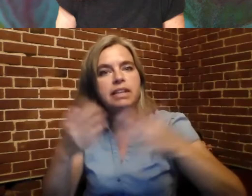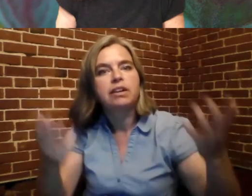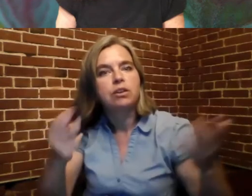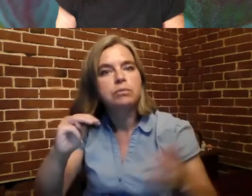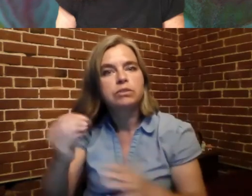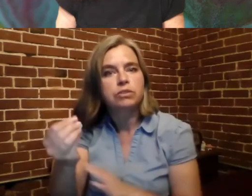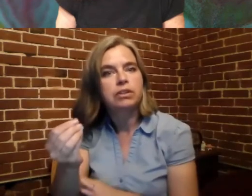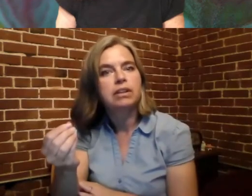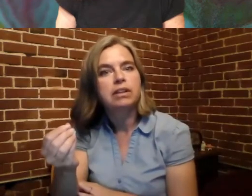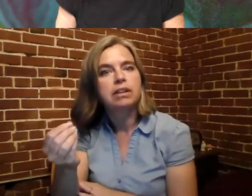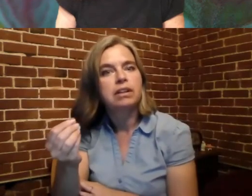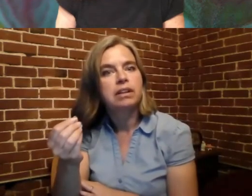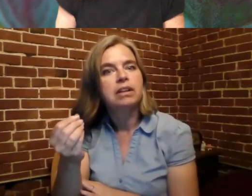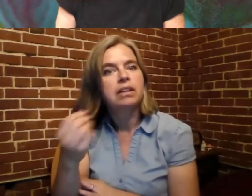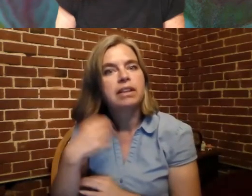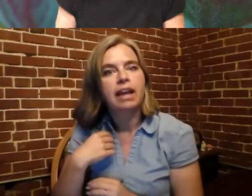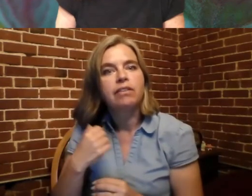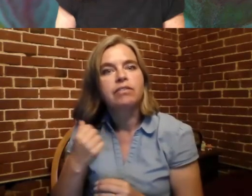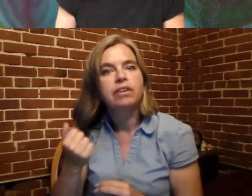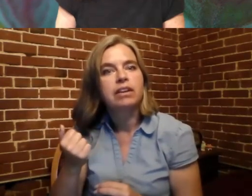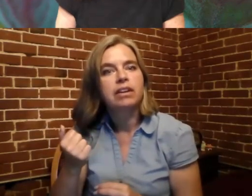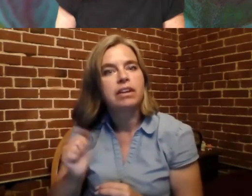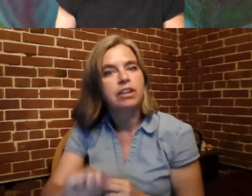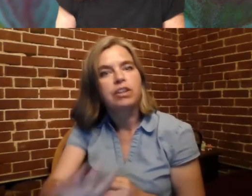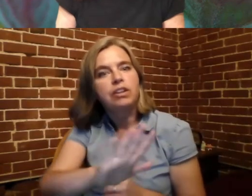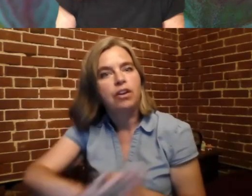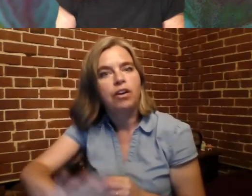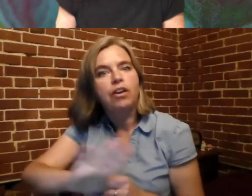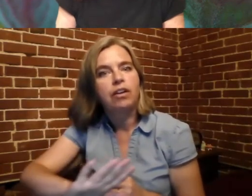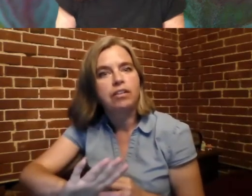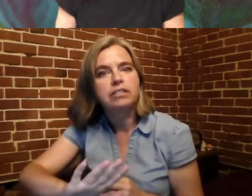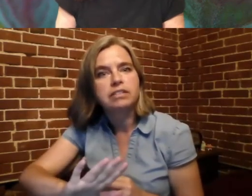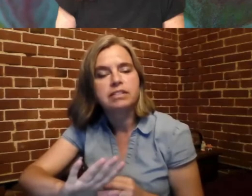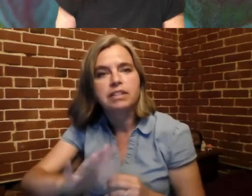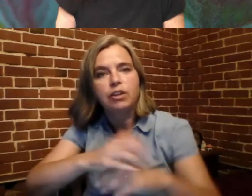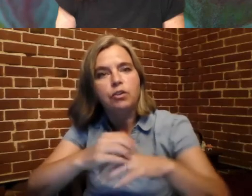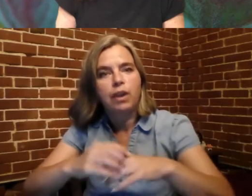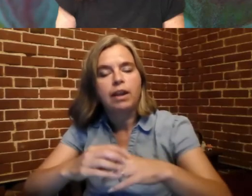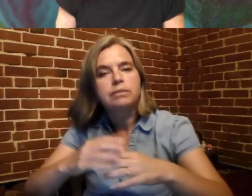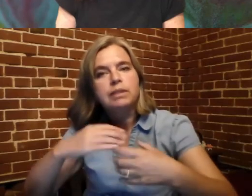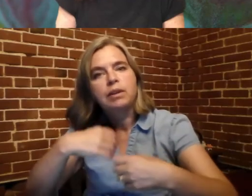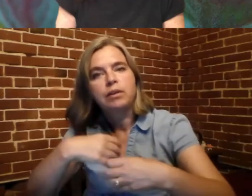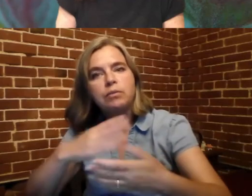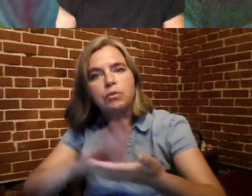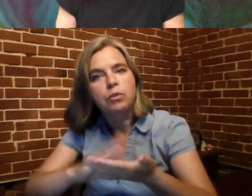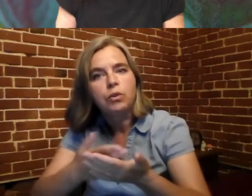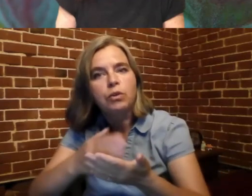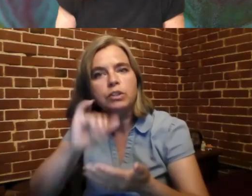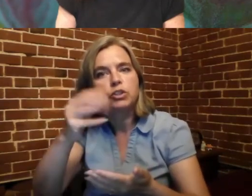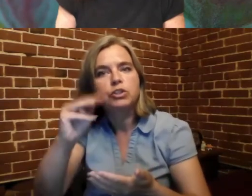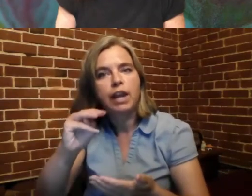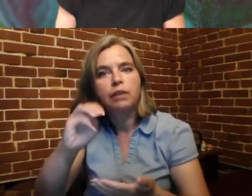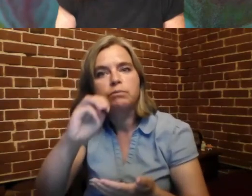have, yards overgrown with them. And so they'll make jam or jelly or whatever from the grapes because they're able to harvest them.